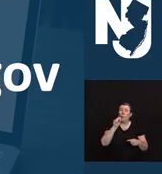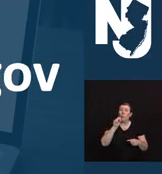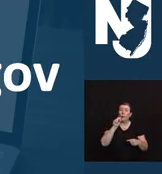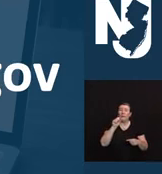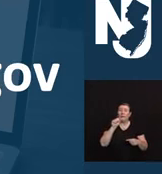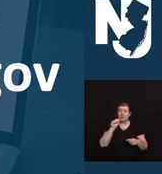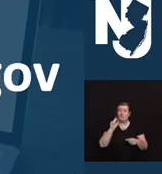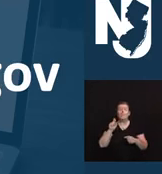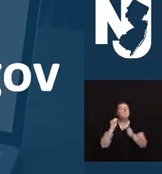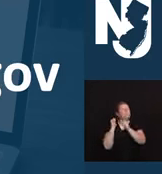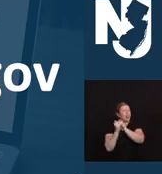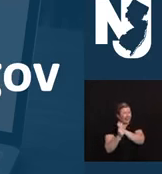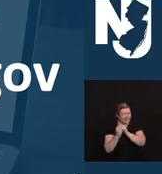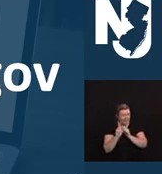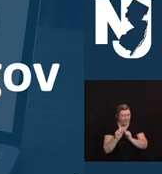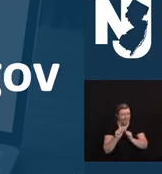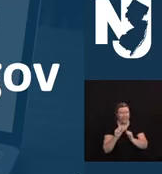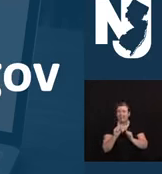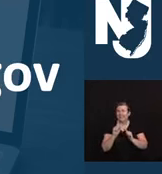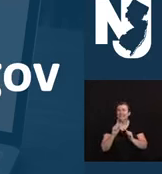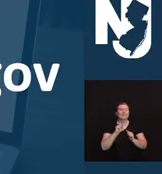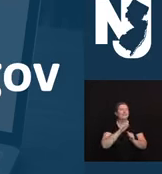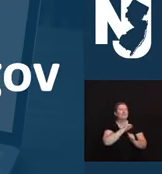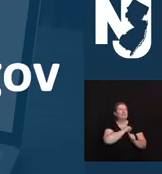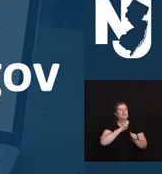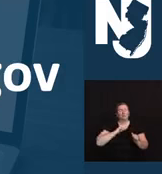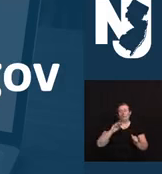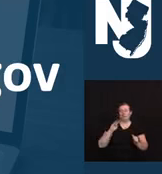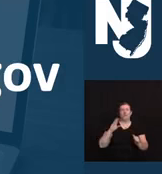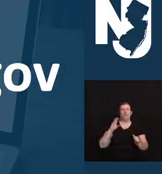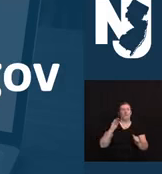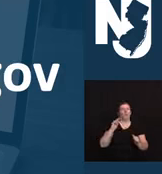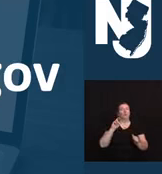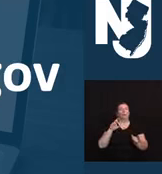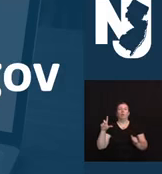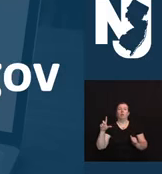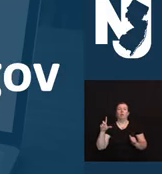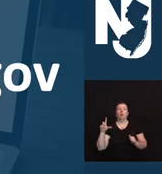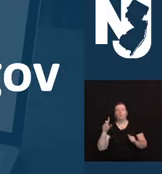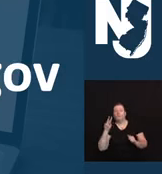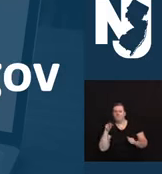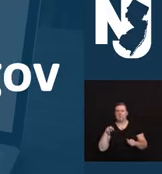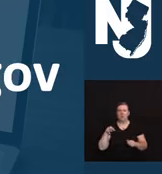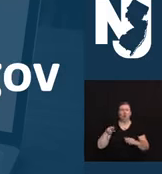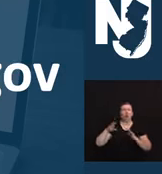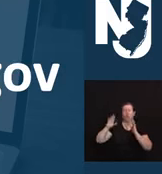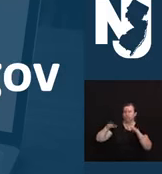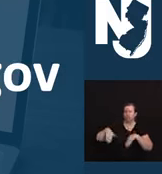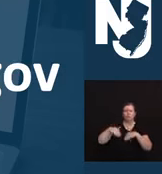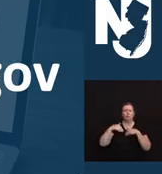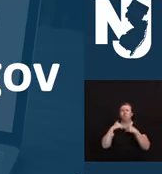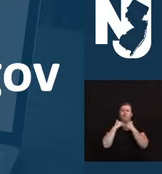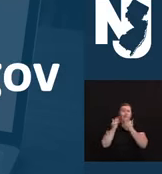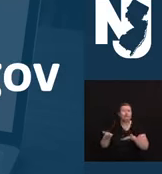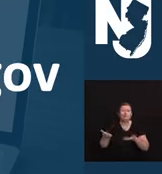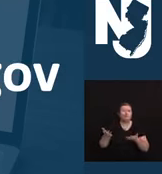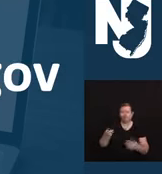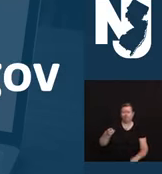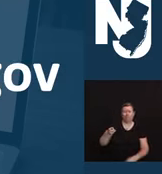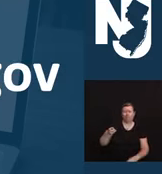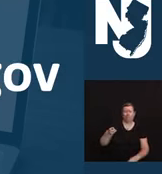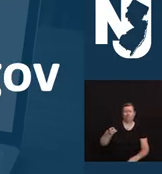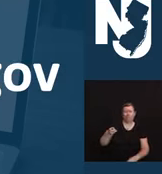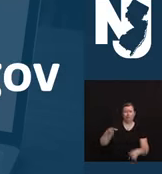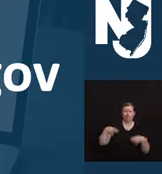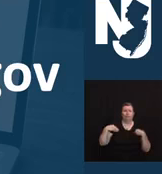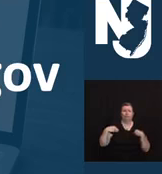would leave them and millions of others out in the stifling summer heat to wither. We will do everything we